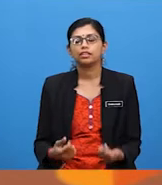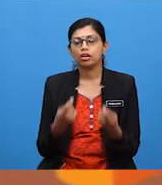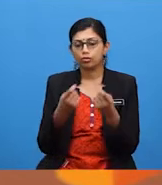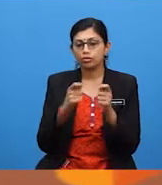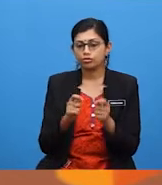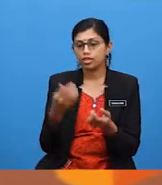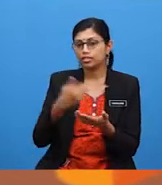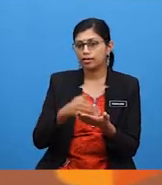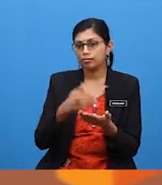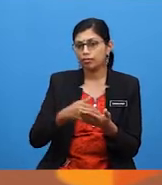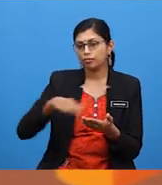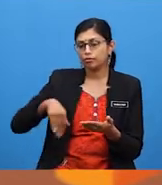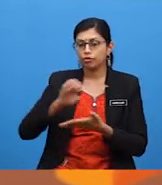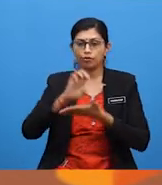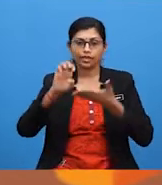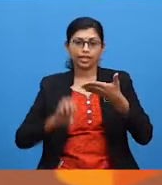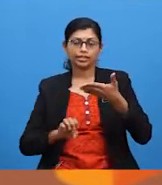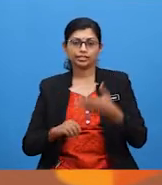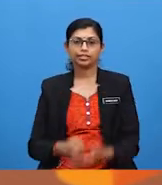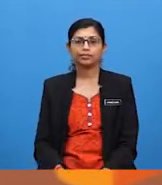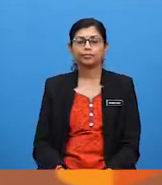before we wrap up today's lesson.